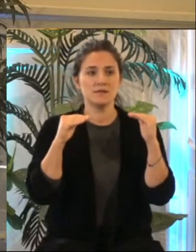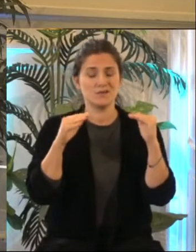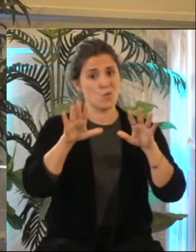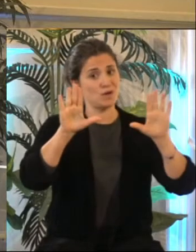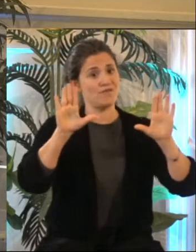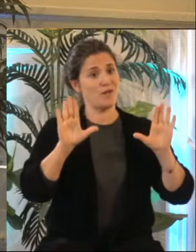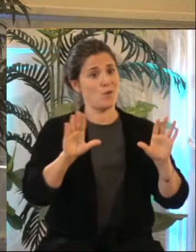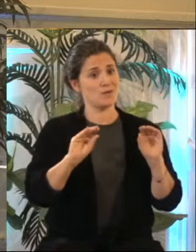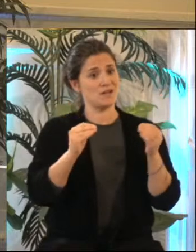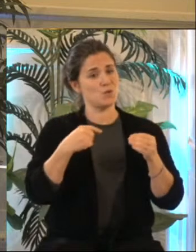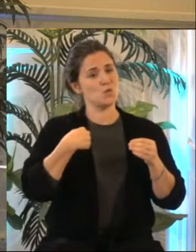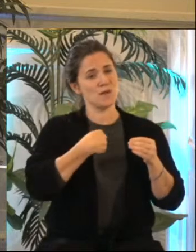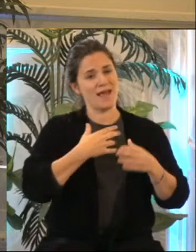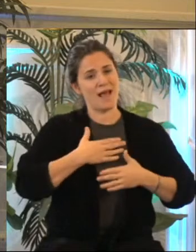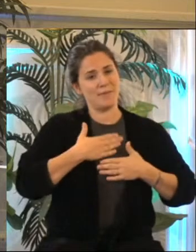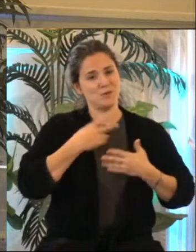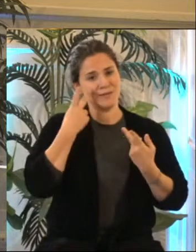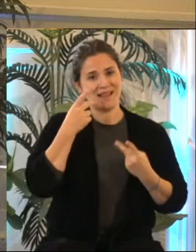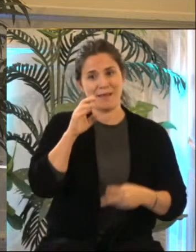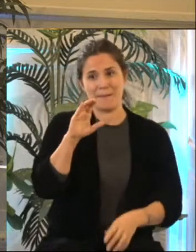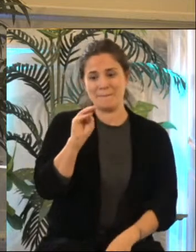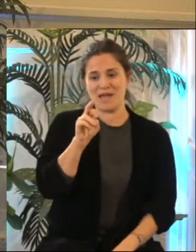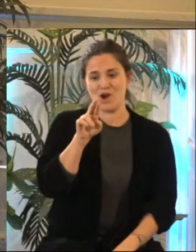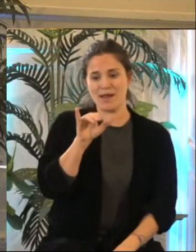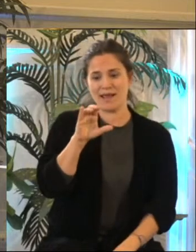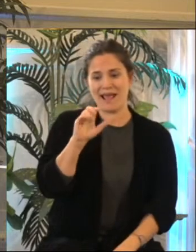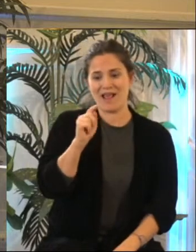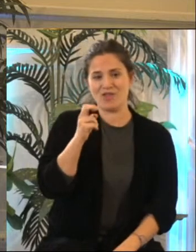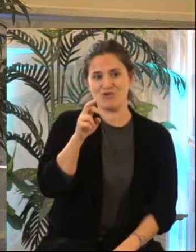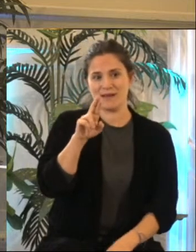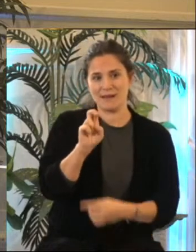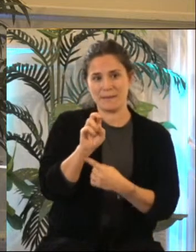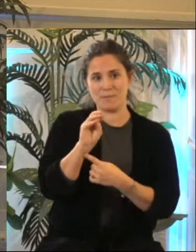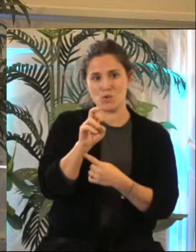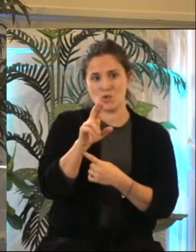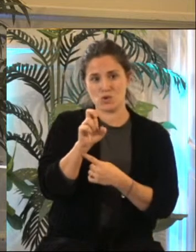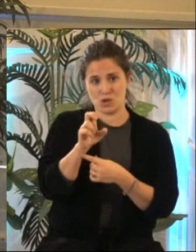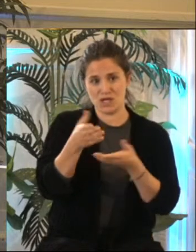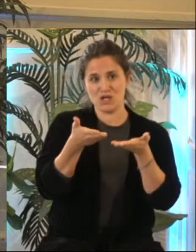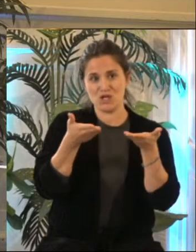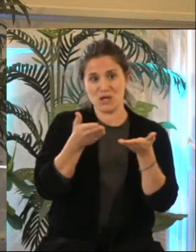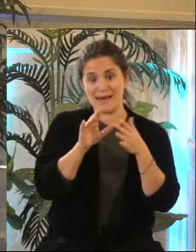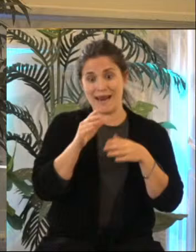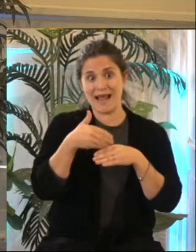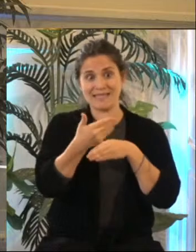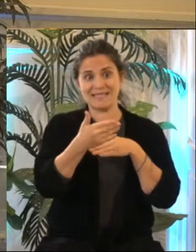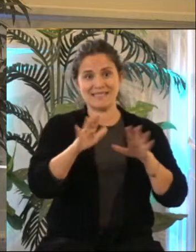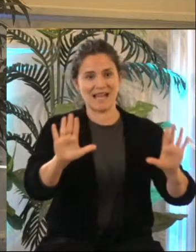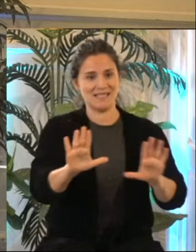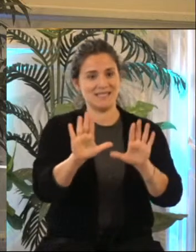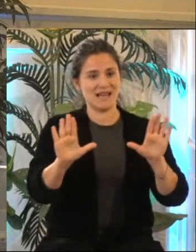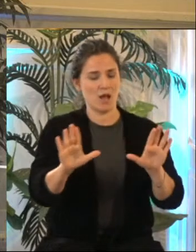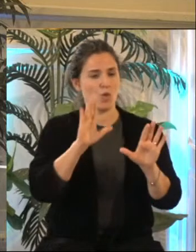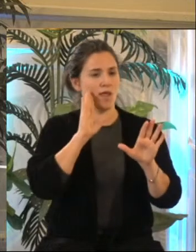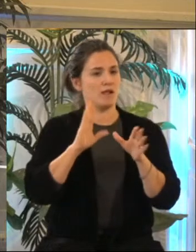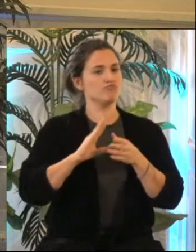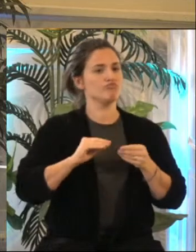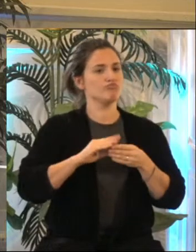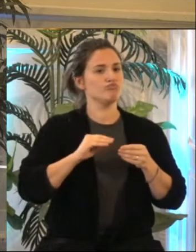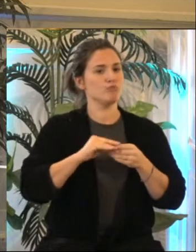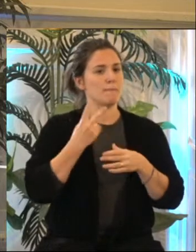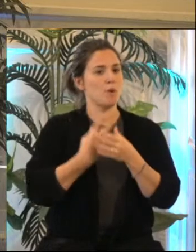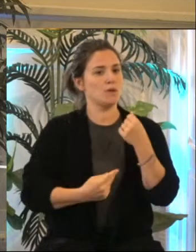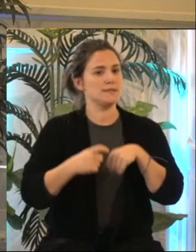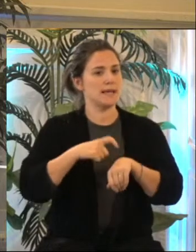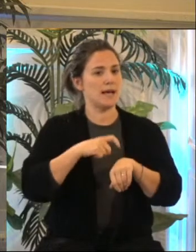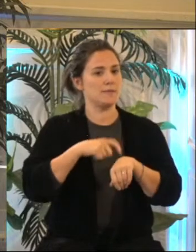We're so pleased to have Mary Catherine Mourn with us next Sunday, speaking at both times here at All Souls with